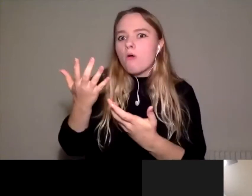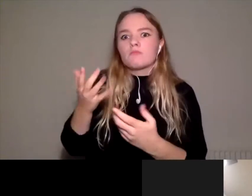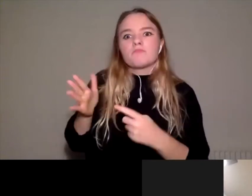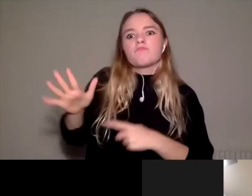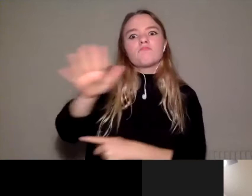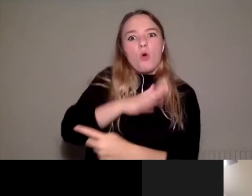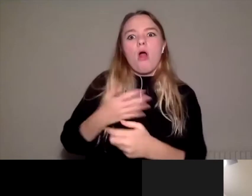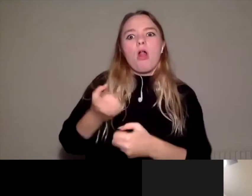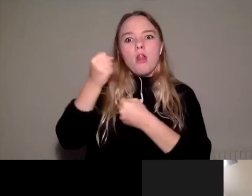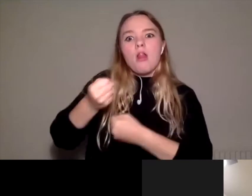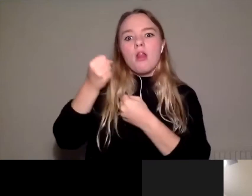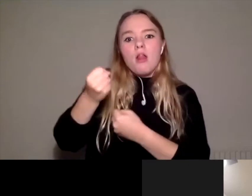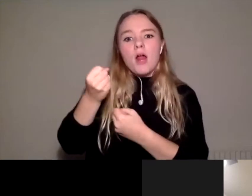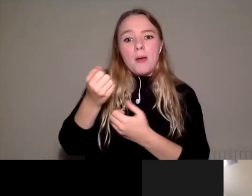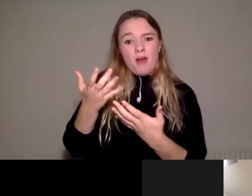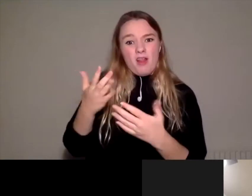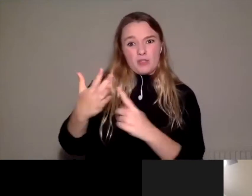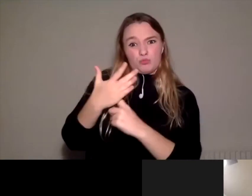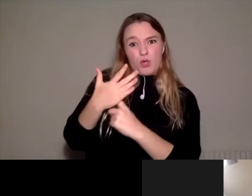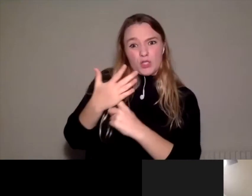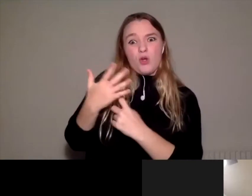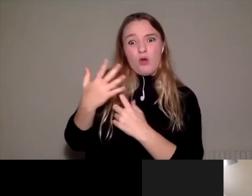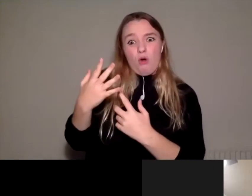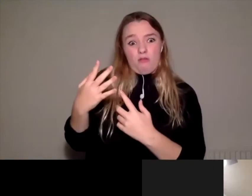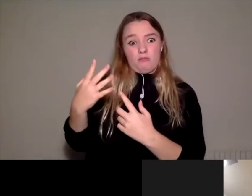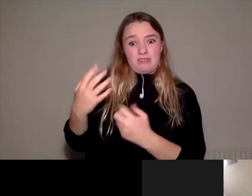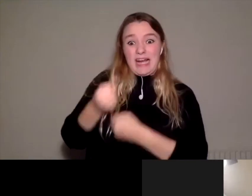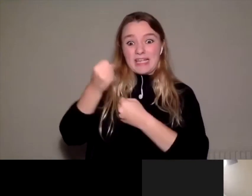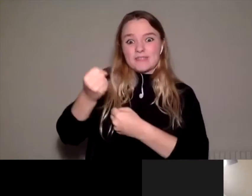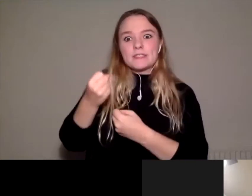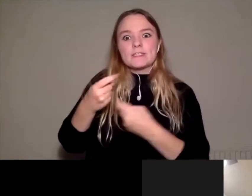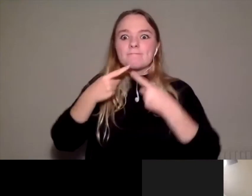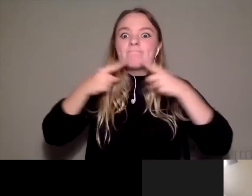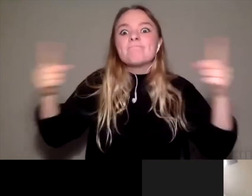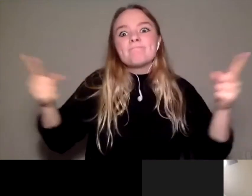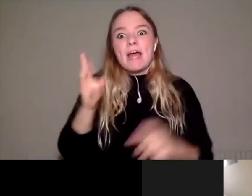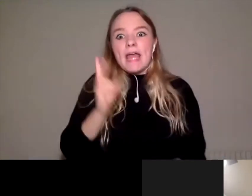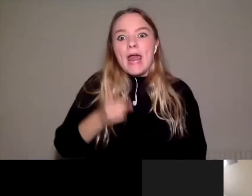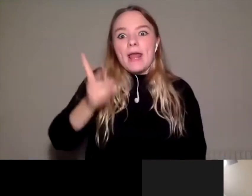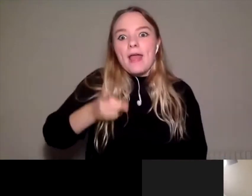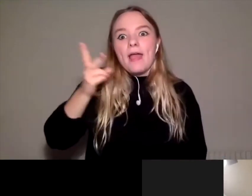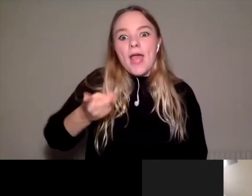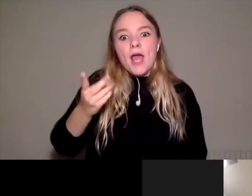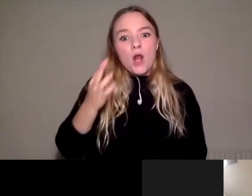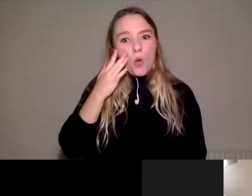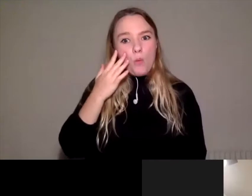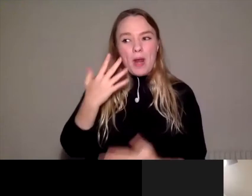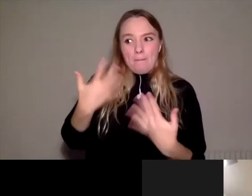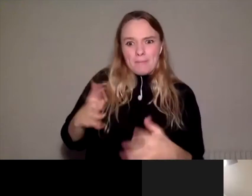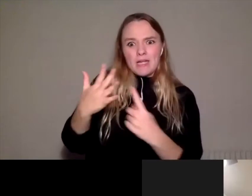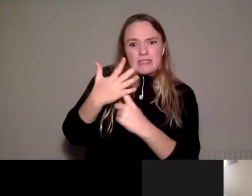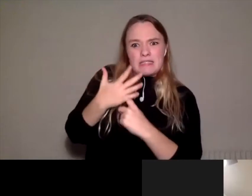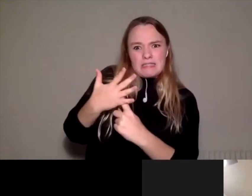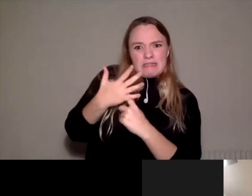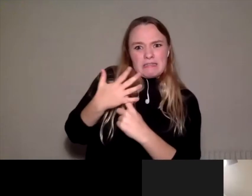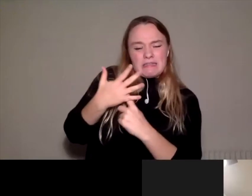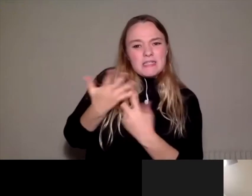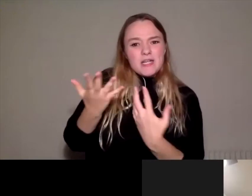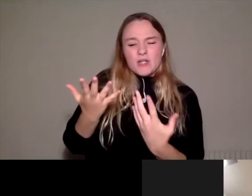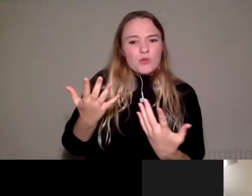all of us that are different to now suddenly speak up when we've had to suppress all these feelings and all